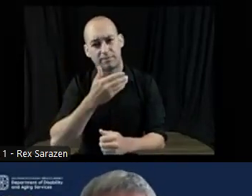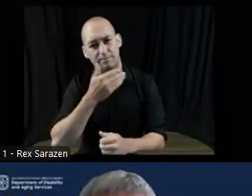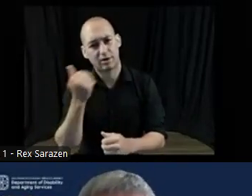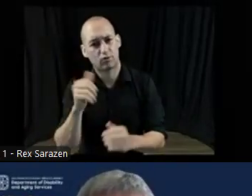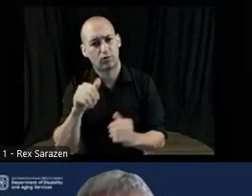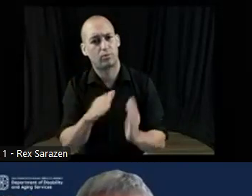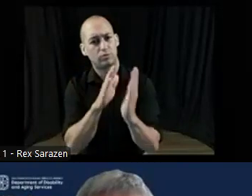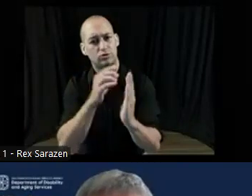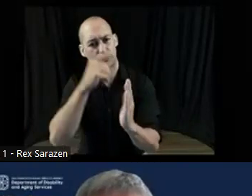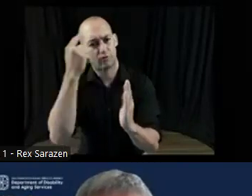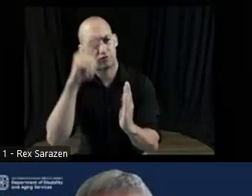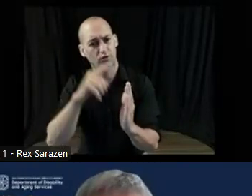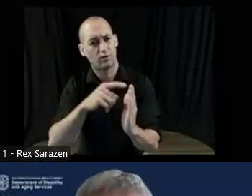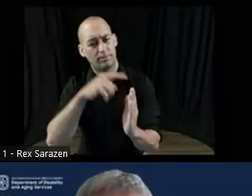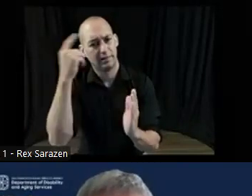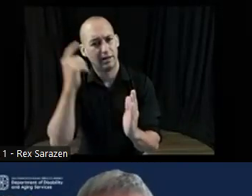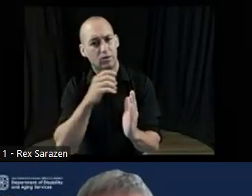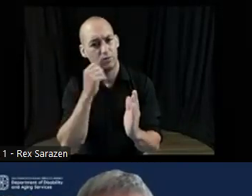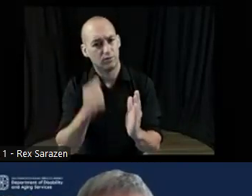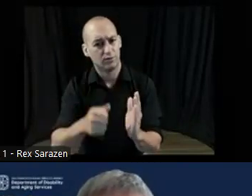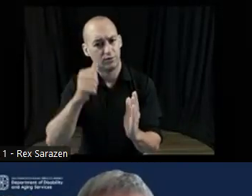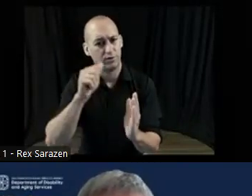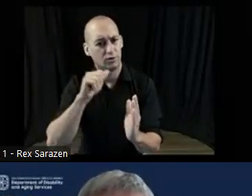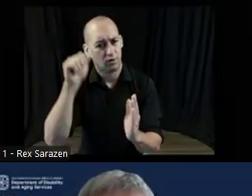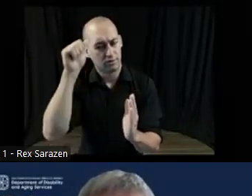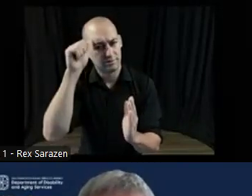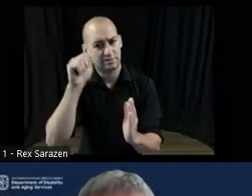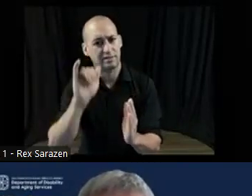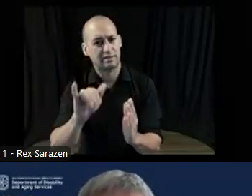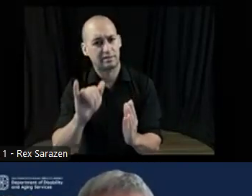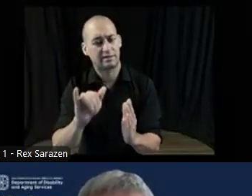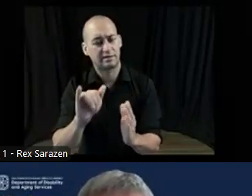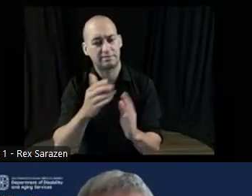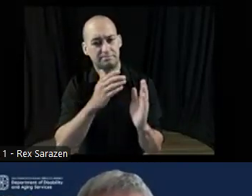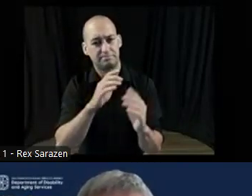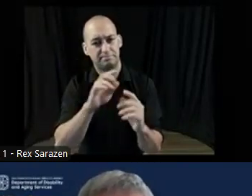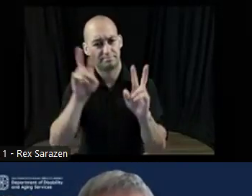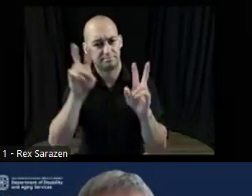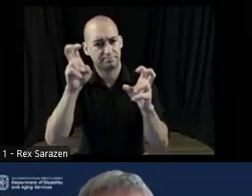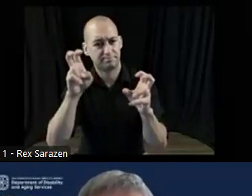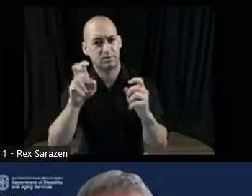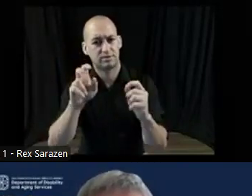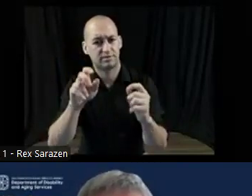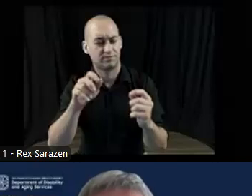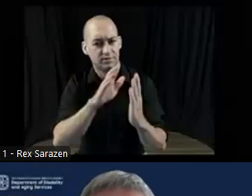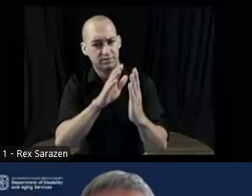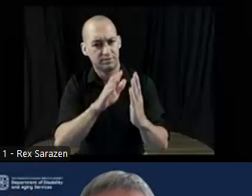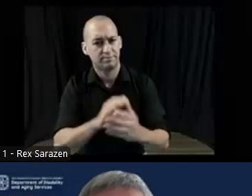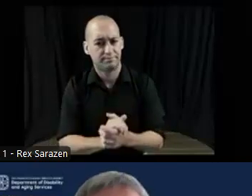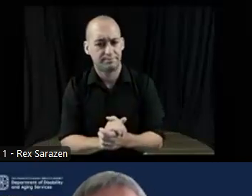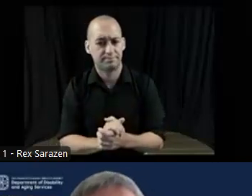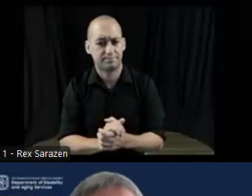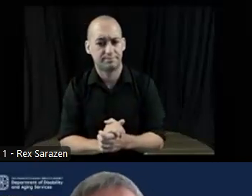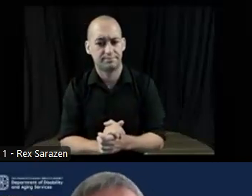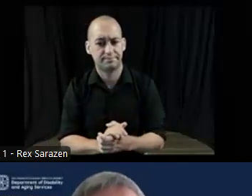older adults because of the issues that this community specifically faces. Thanks, Vivian. I just want to say again, there's